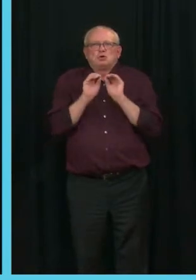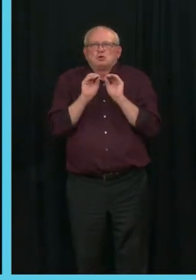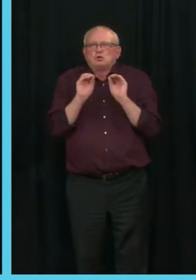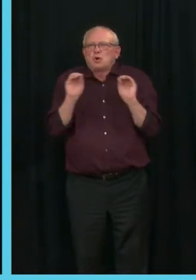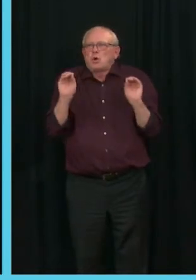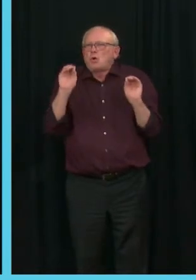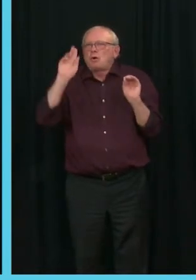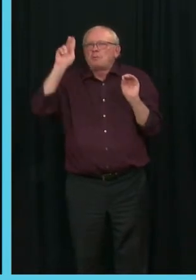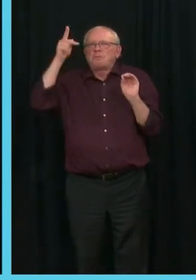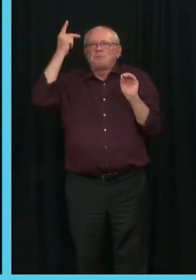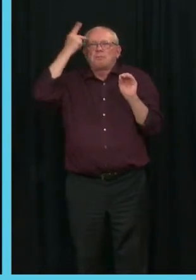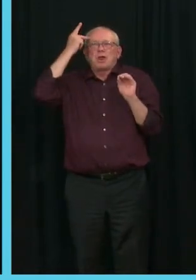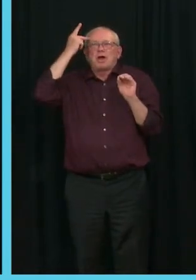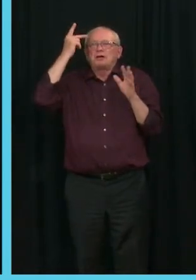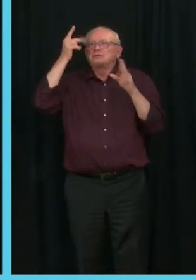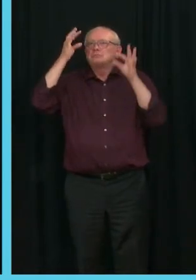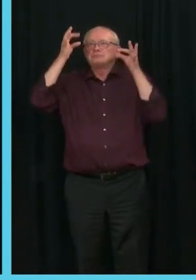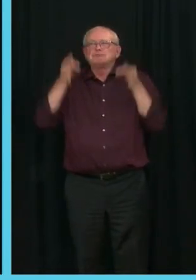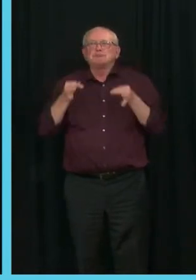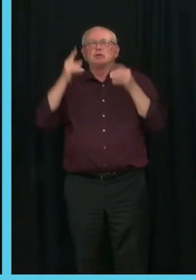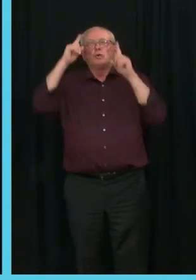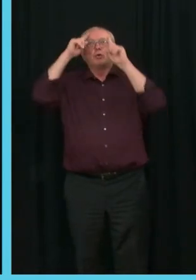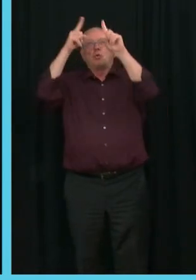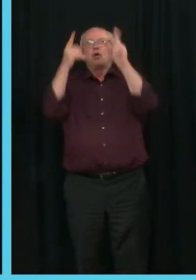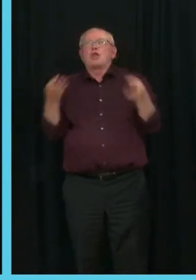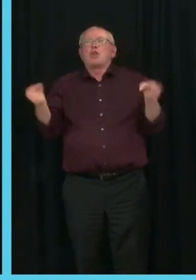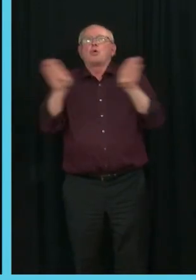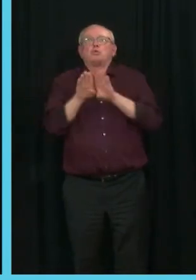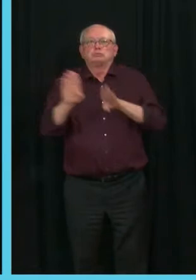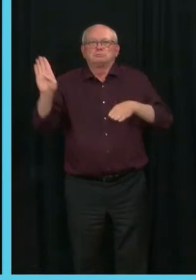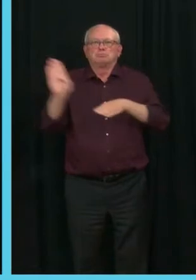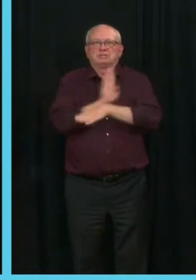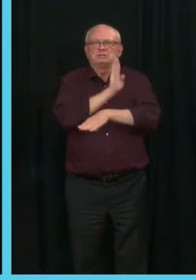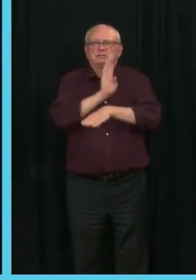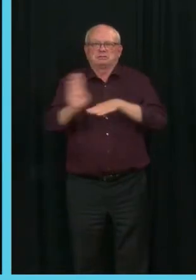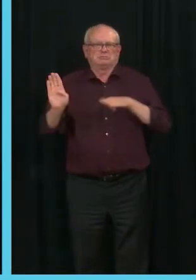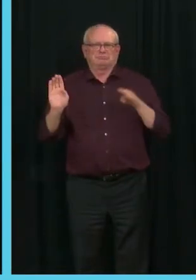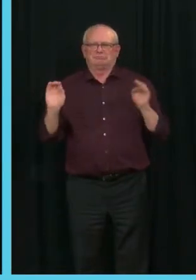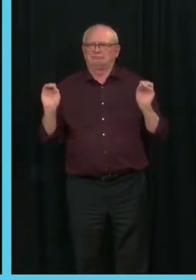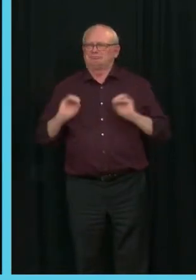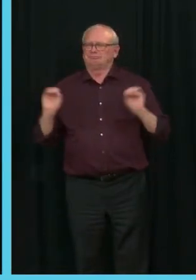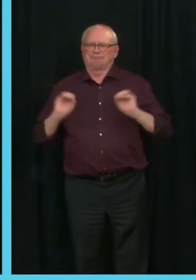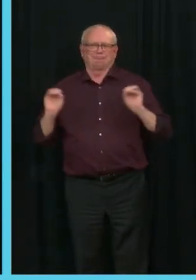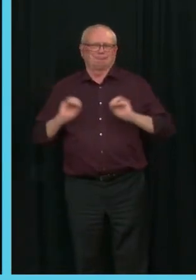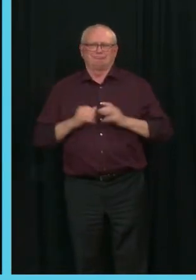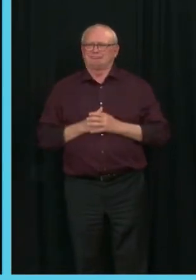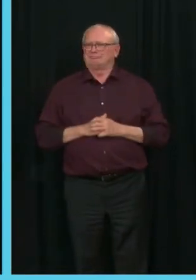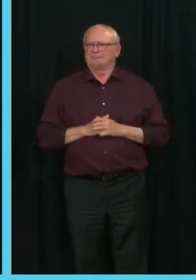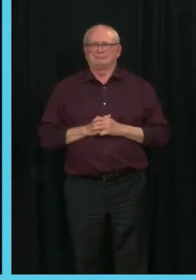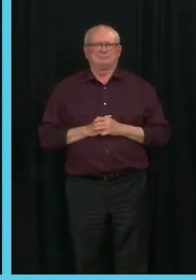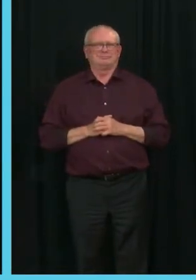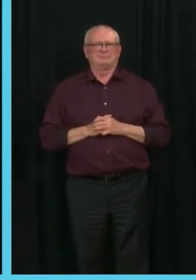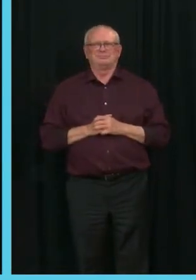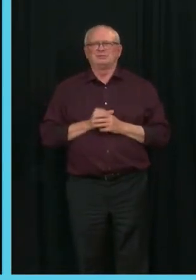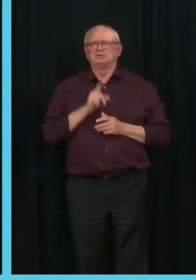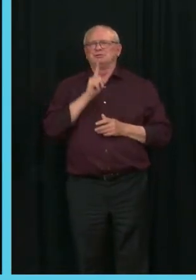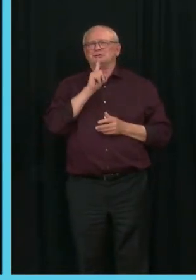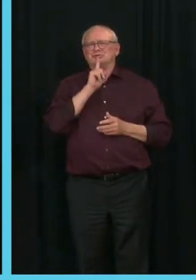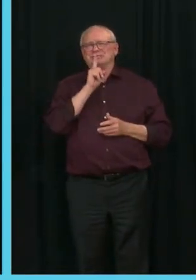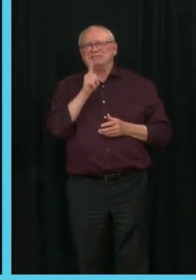suspend entire areas of economic and social activity. This has all been like literally painful for many of